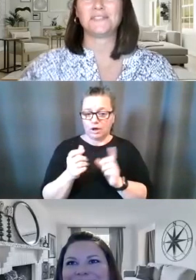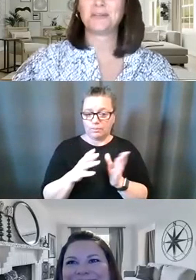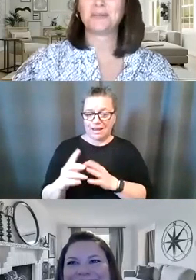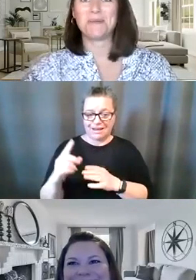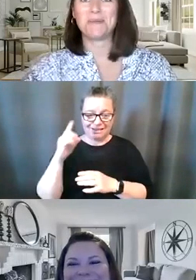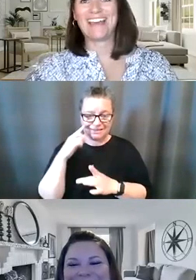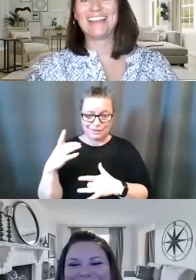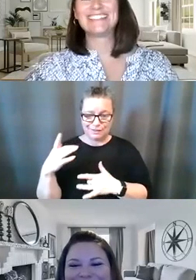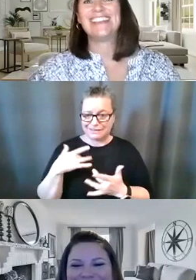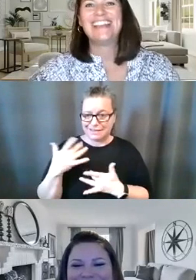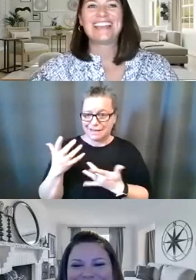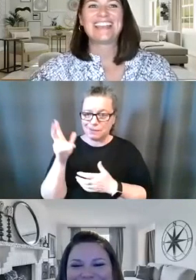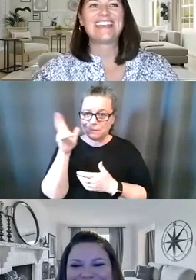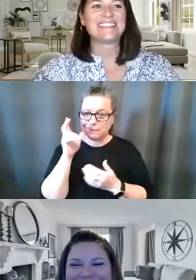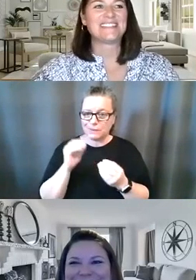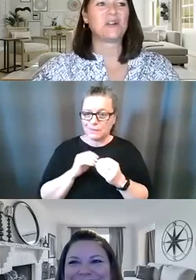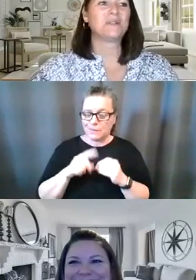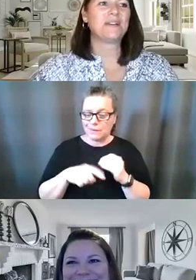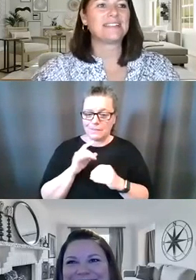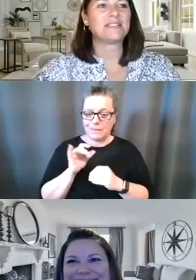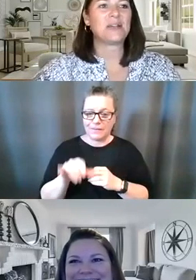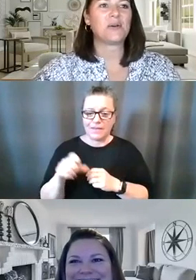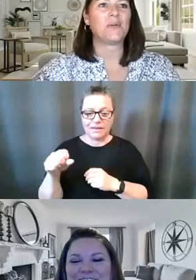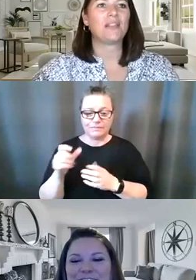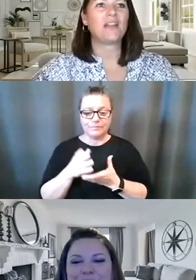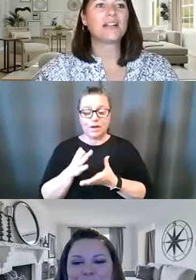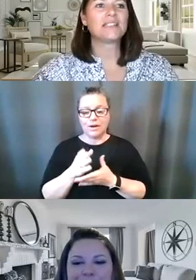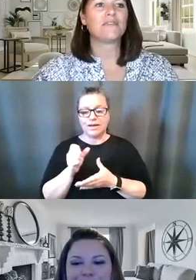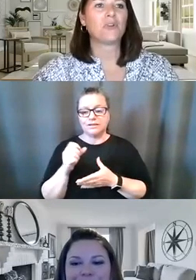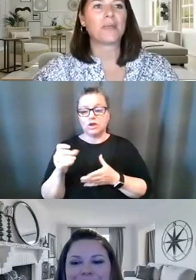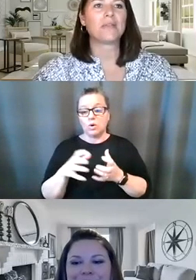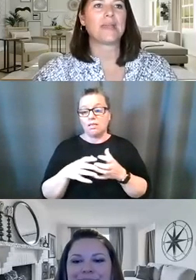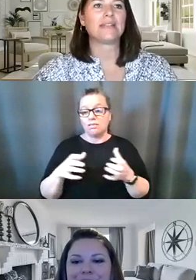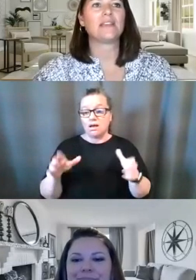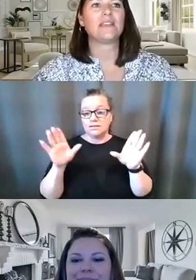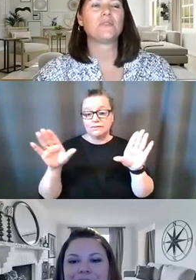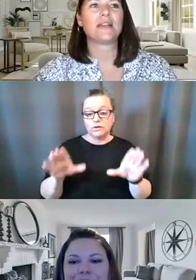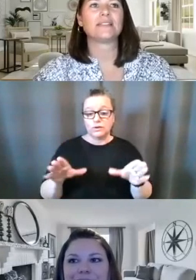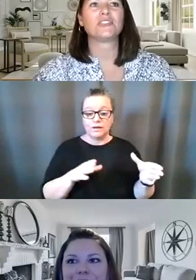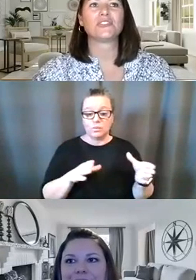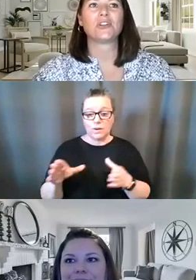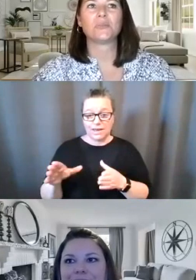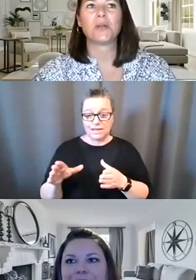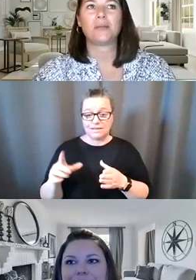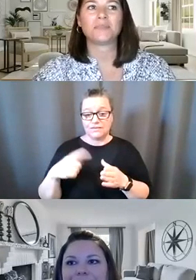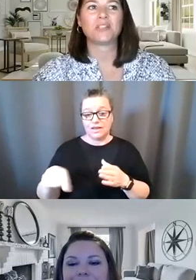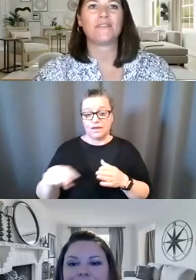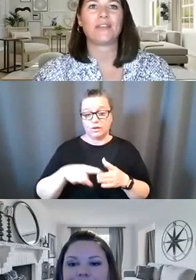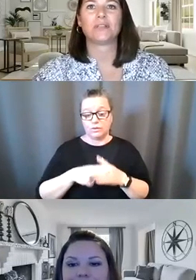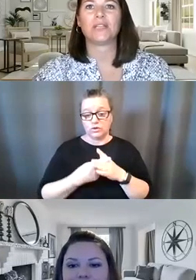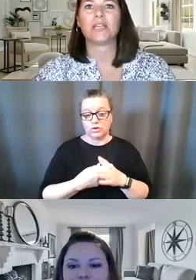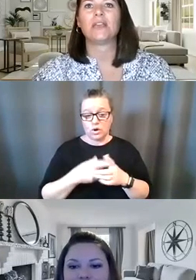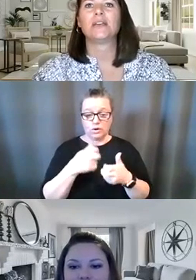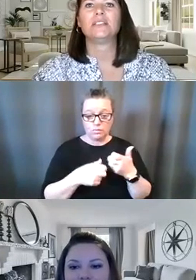I'd love to hear more about that. Yes, all right. So lots of great ways that you guys start your problems off